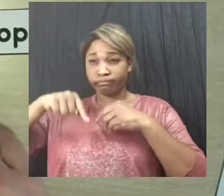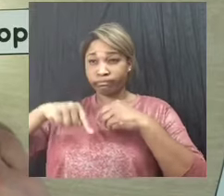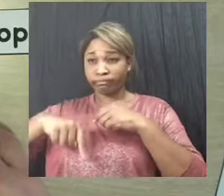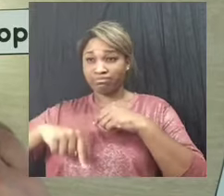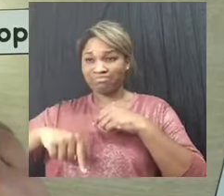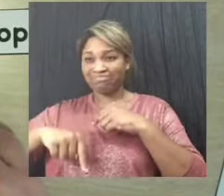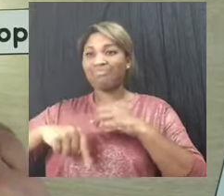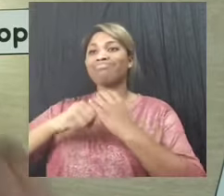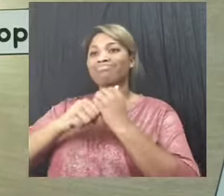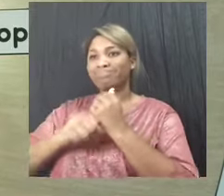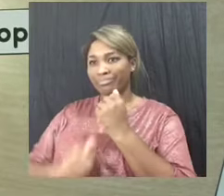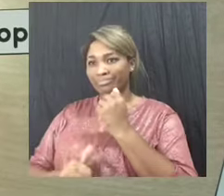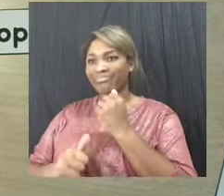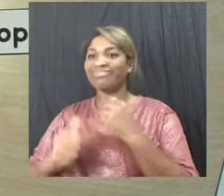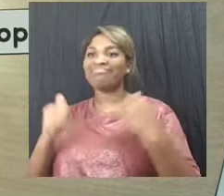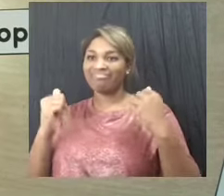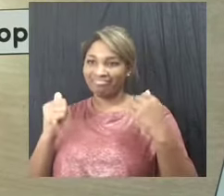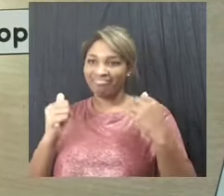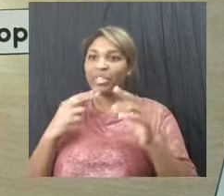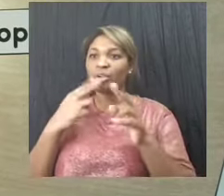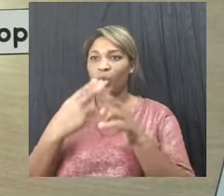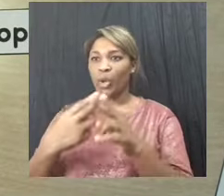called waste.